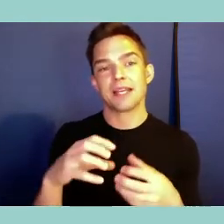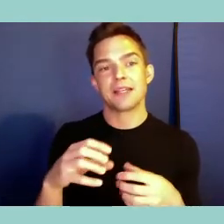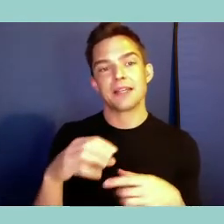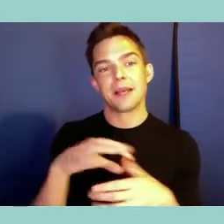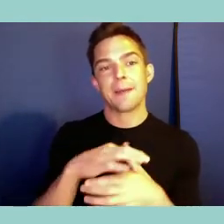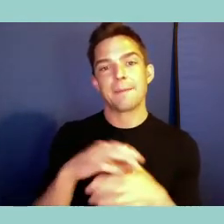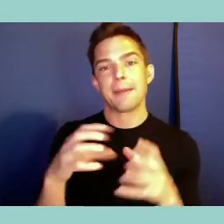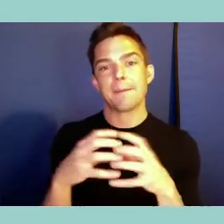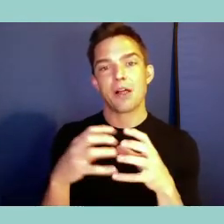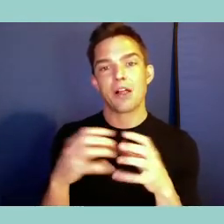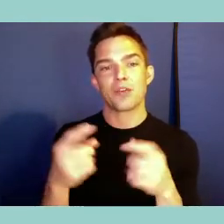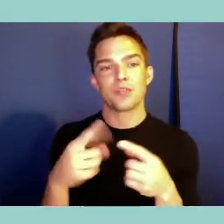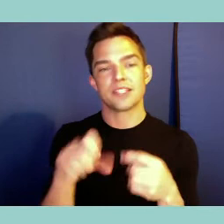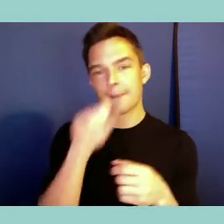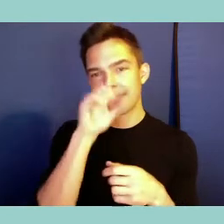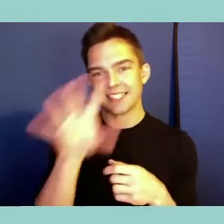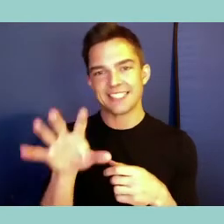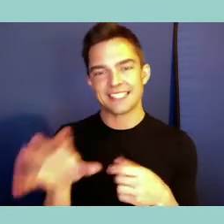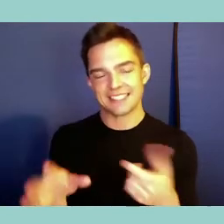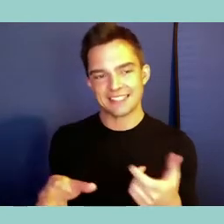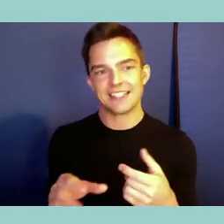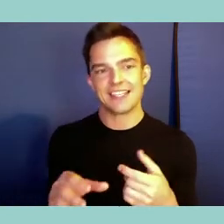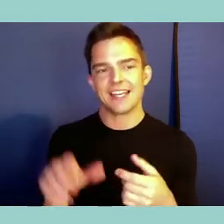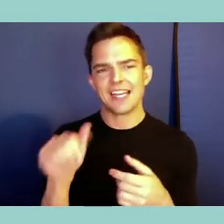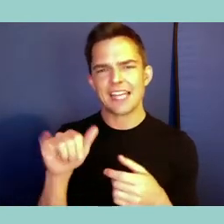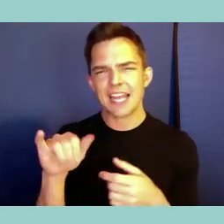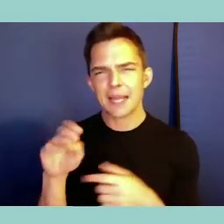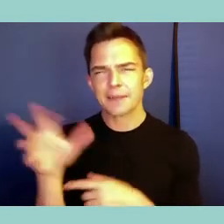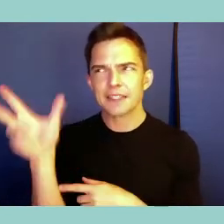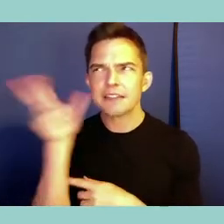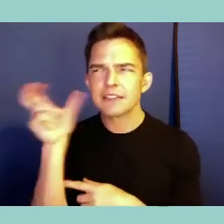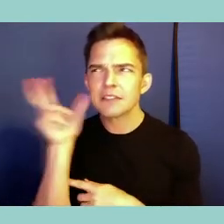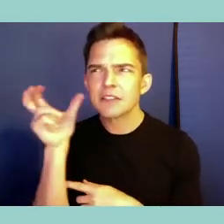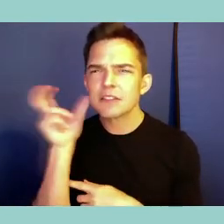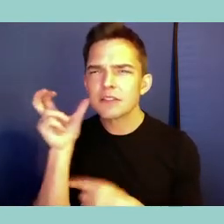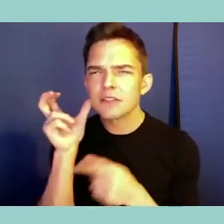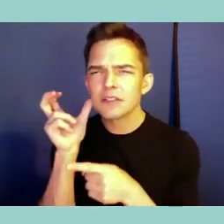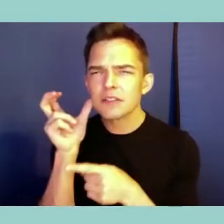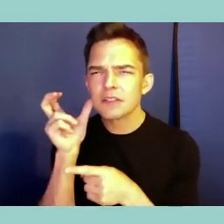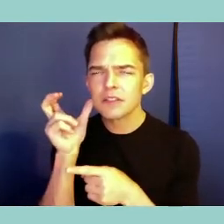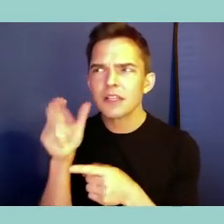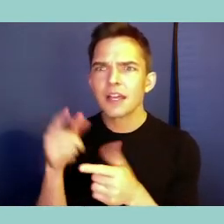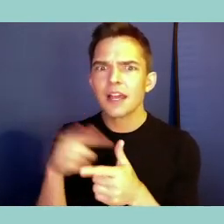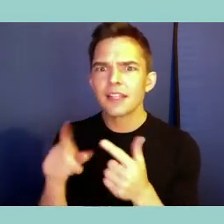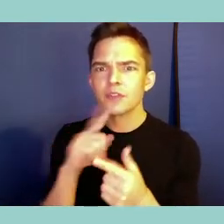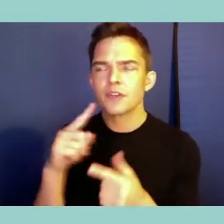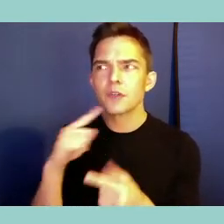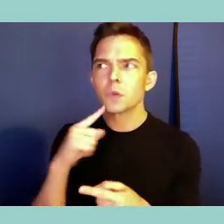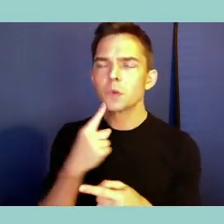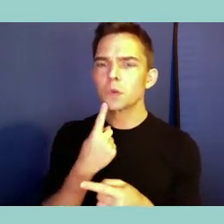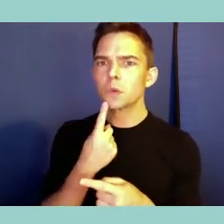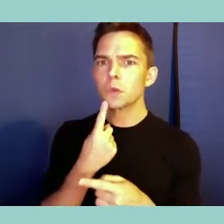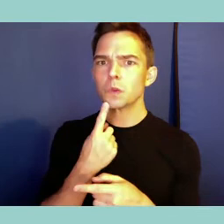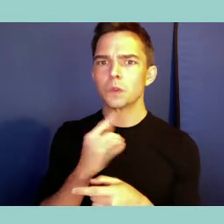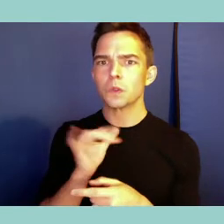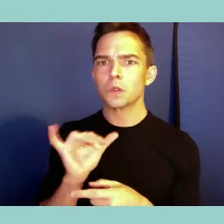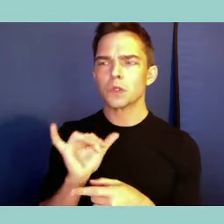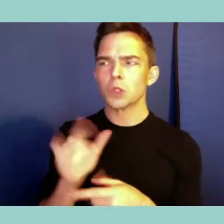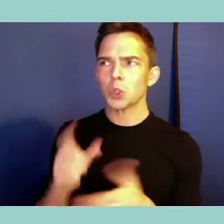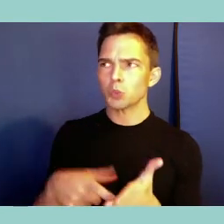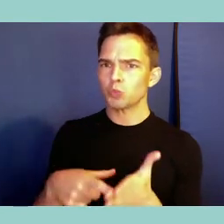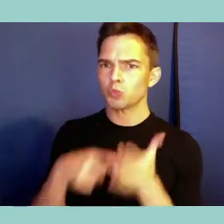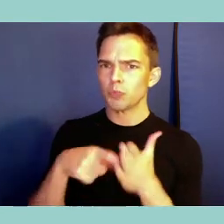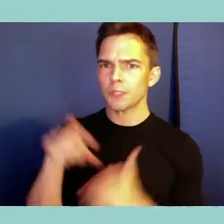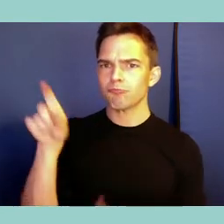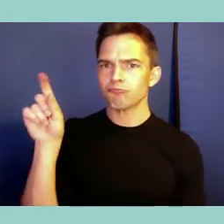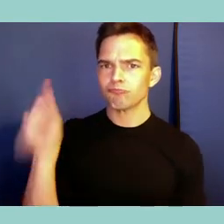when somebody sneezed. And Ames listened really closely. And then he got really serious and